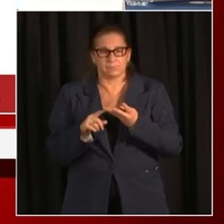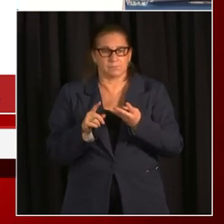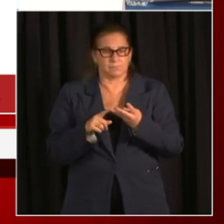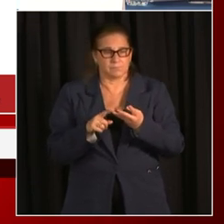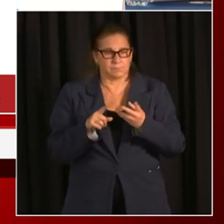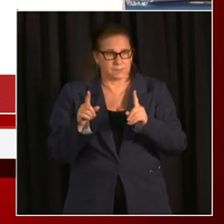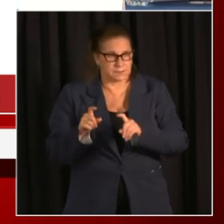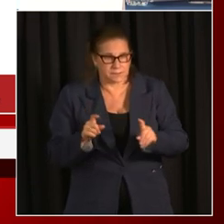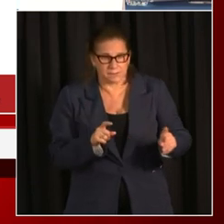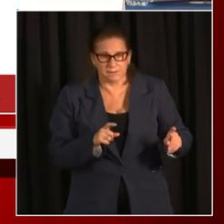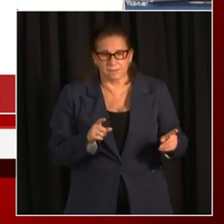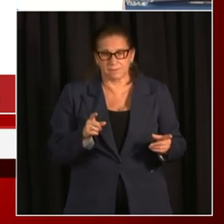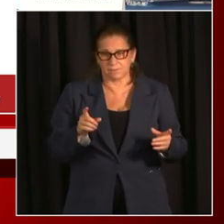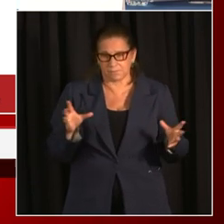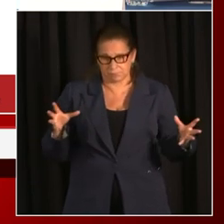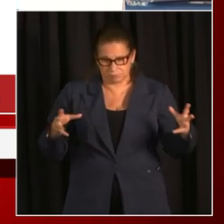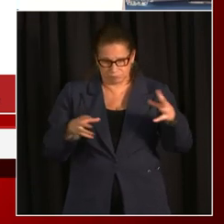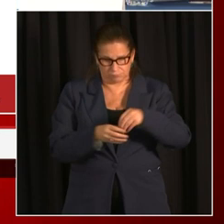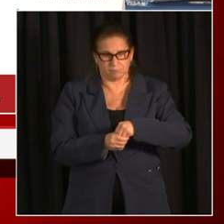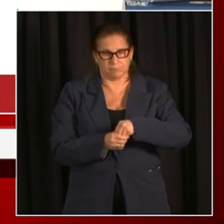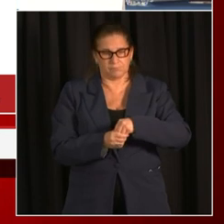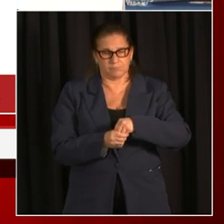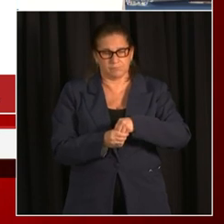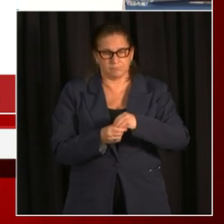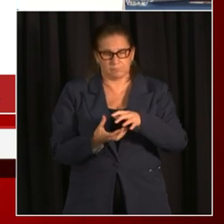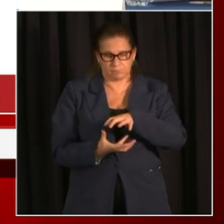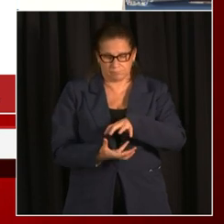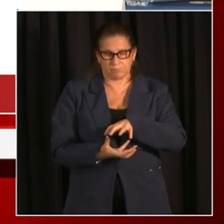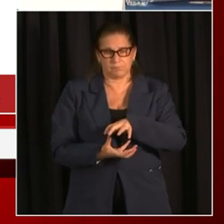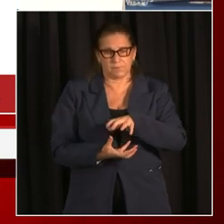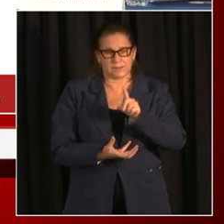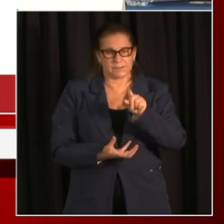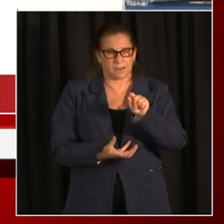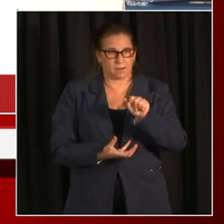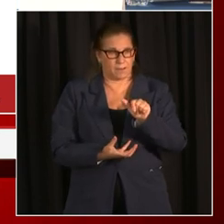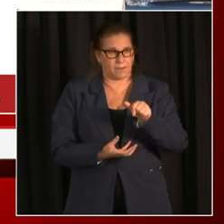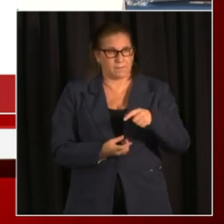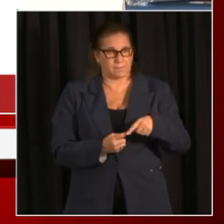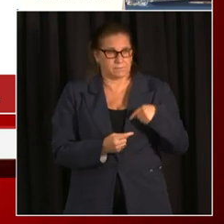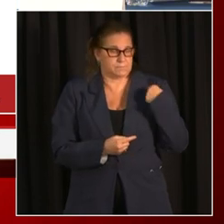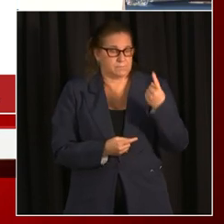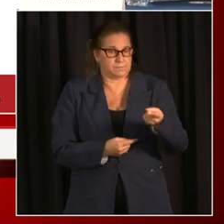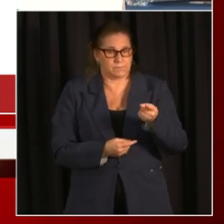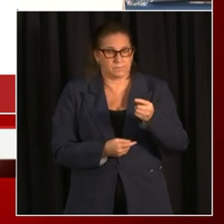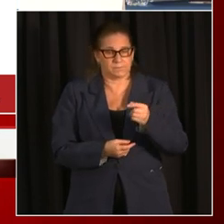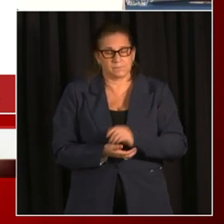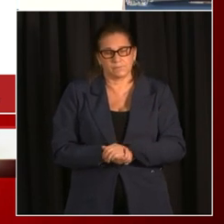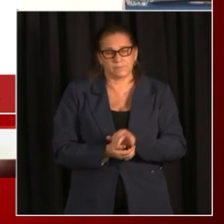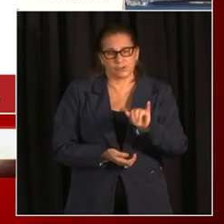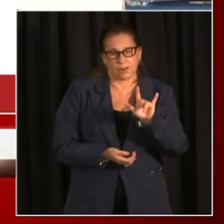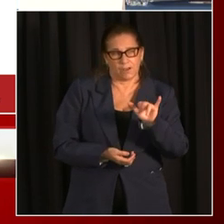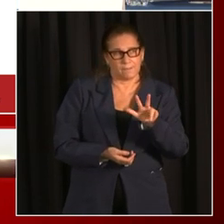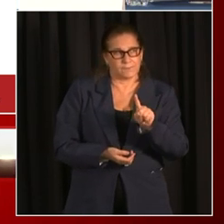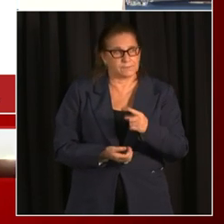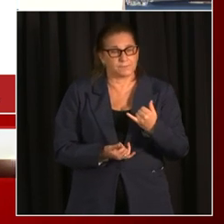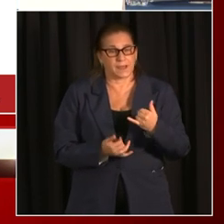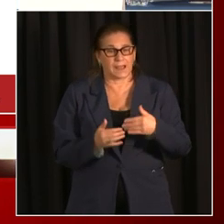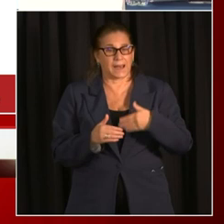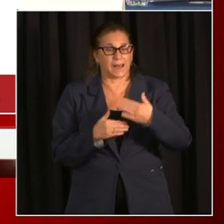the last a couple of weeks since July 31st. On the next slide, you'll see, looking